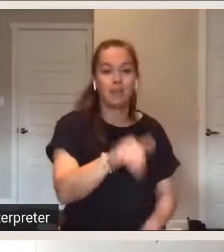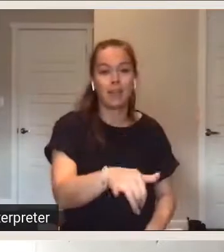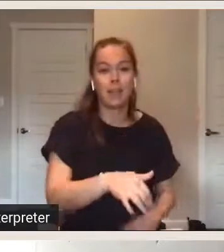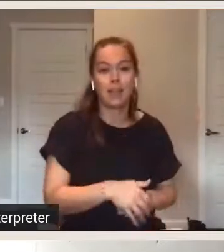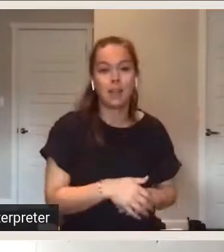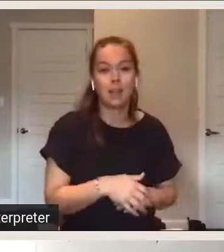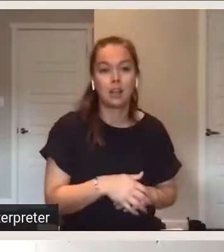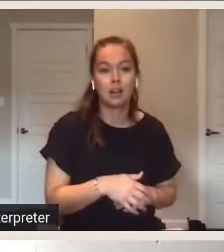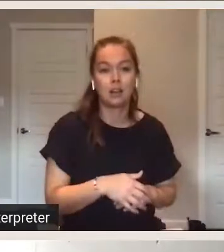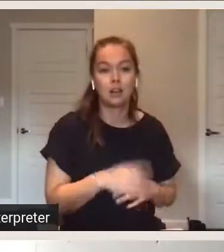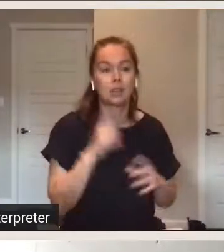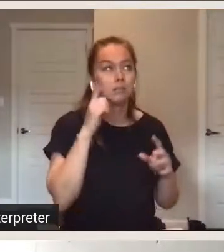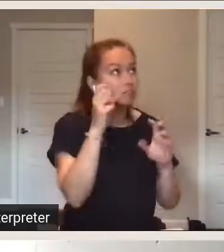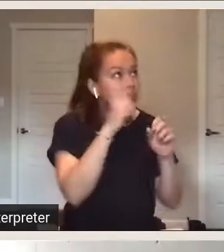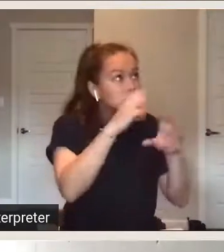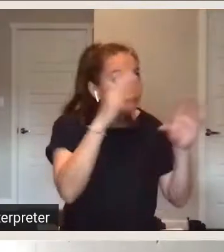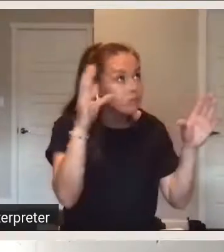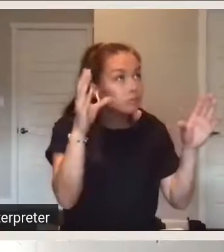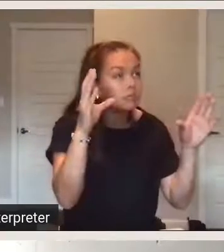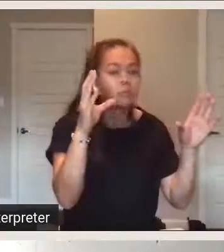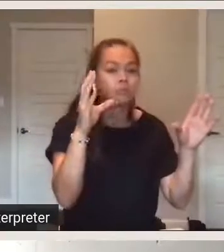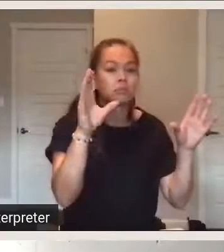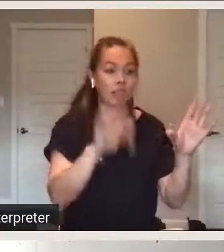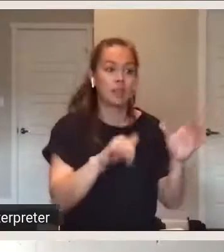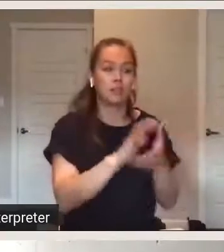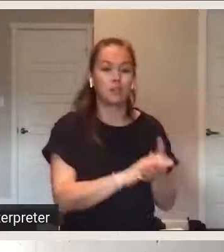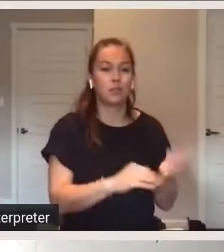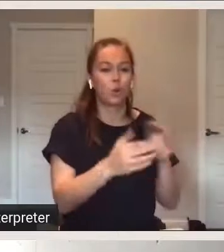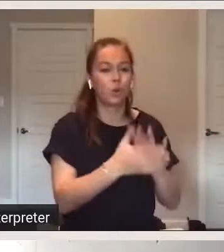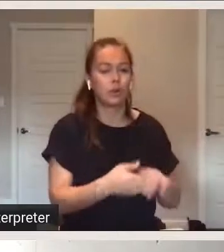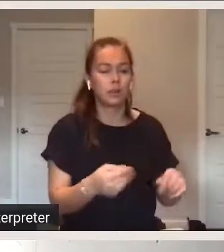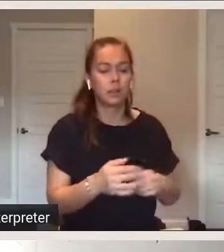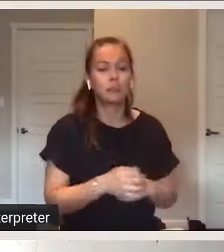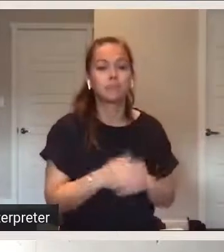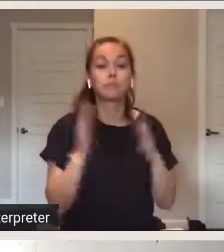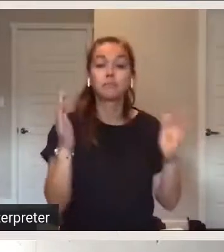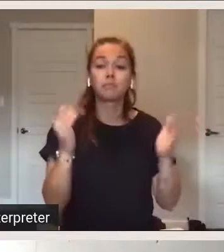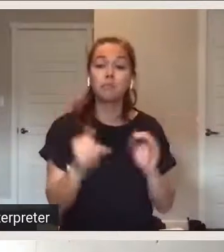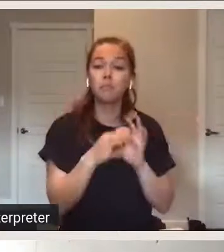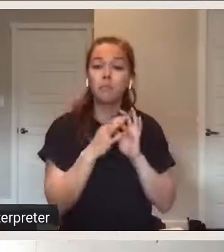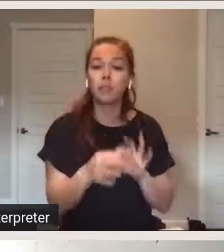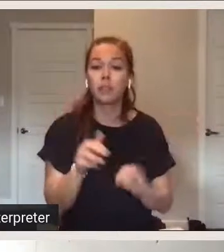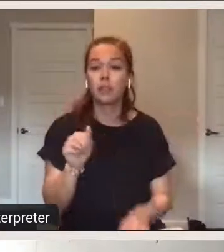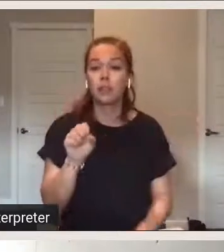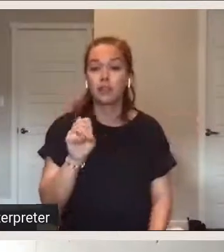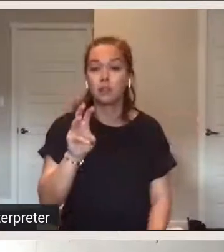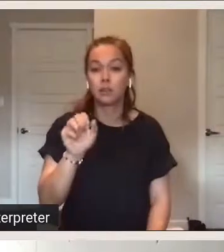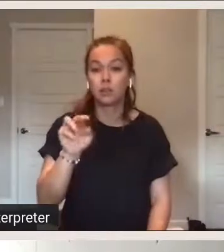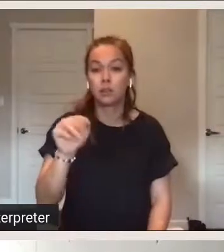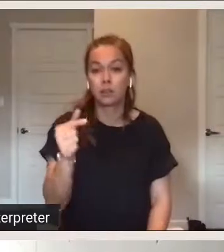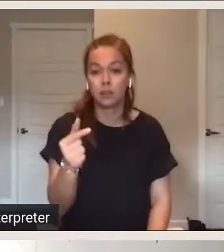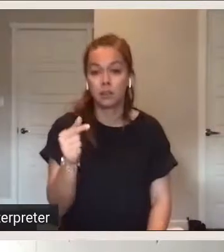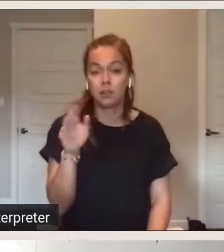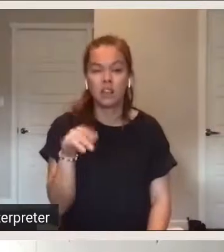her ear. In terms of the aswang itself, I didn't want to be too specific